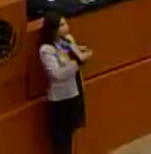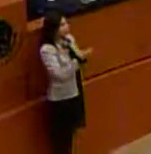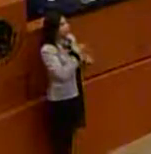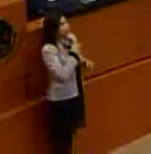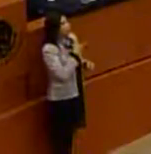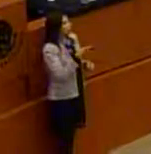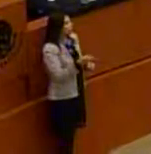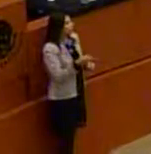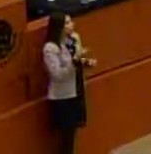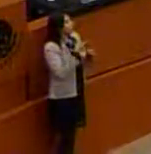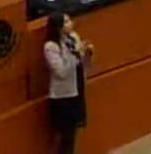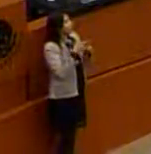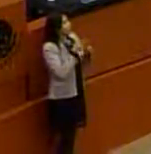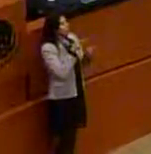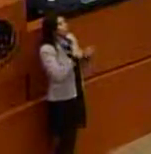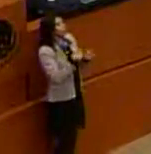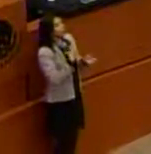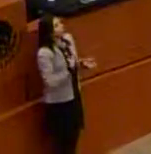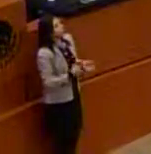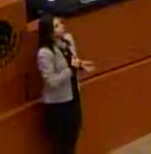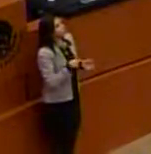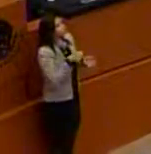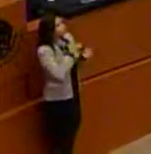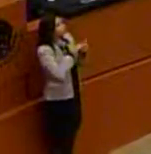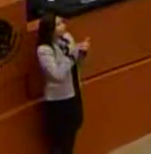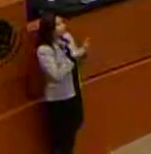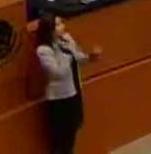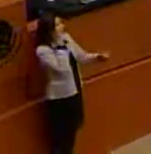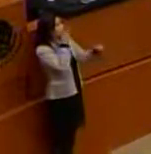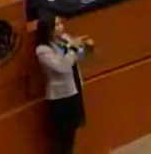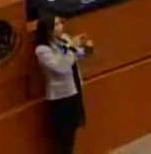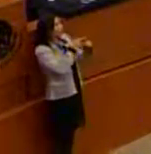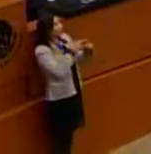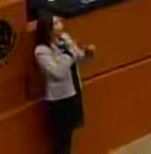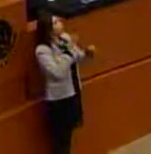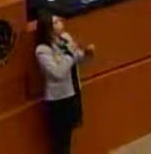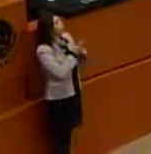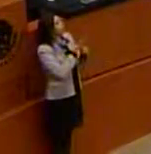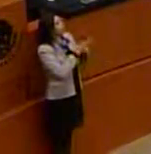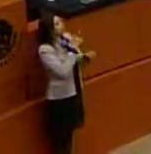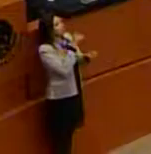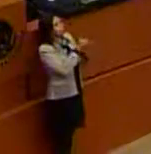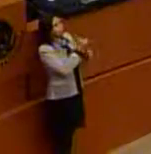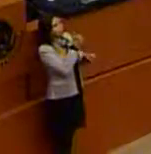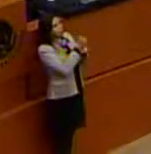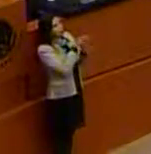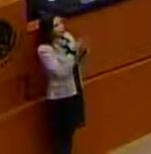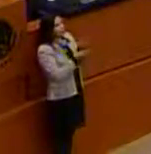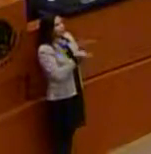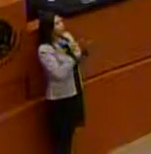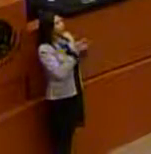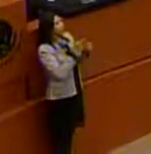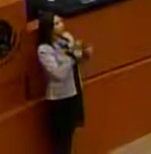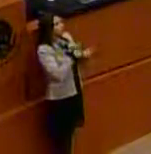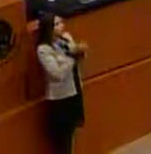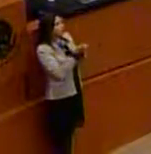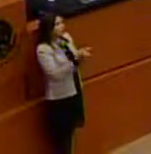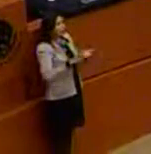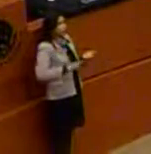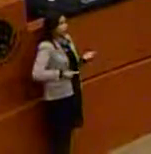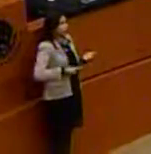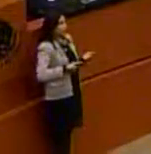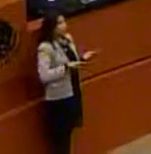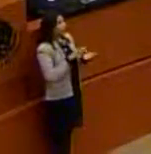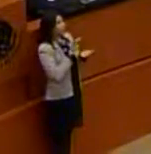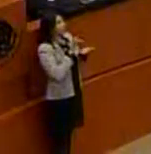goal, but it's not the primary goal of the basic income. In some measures, there are 900,000 out of 8